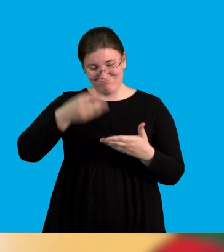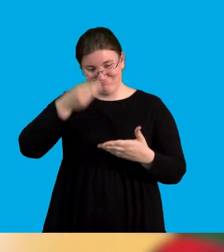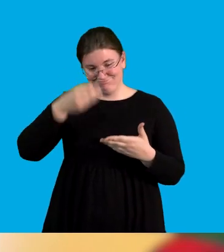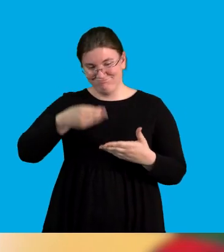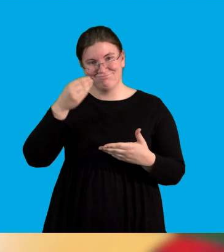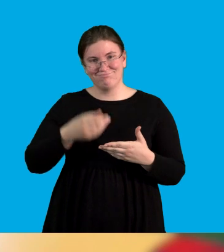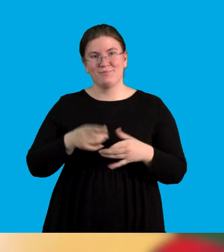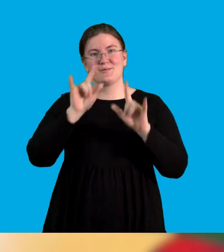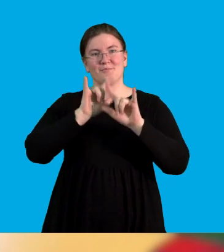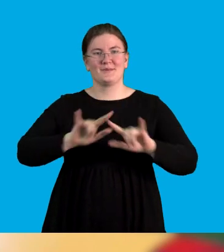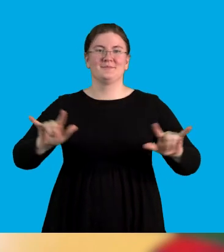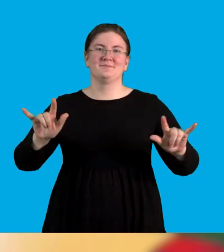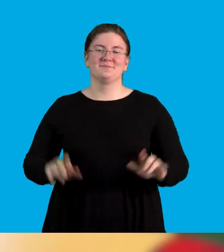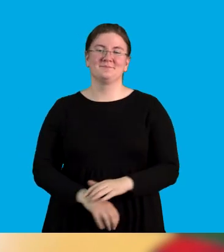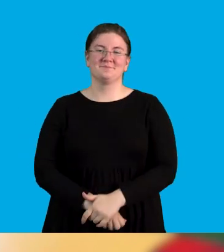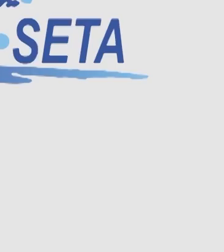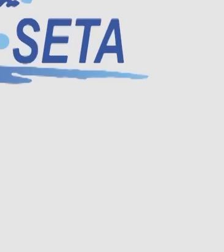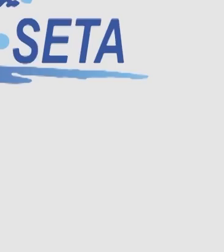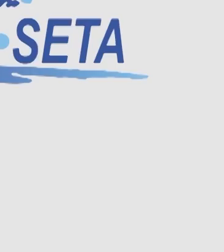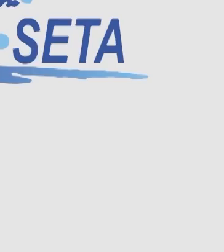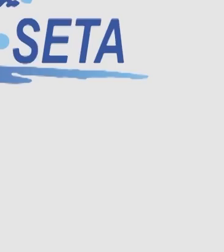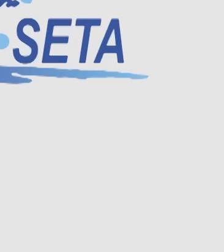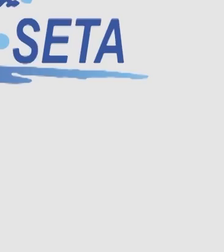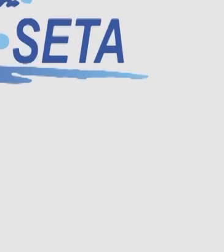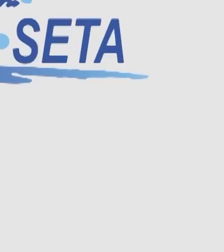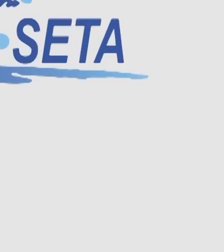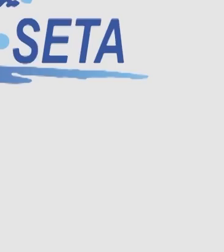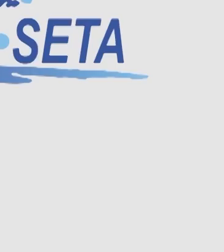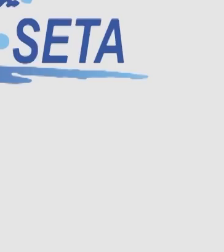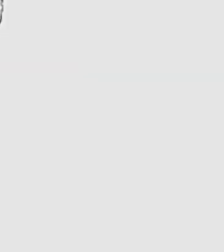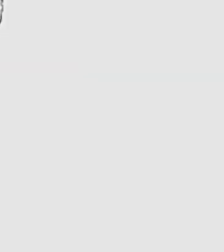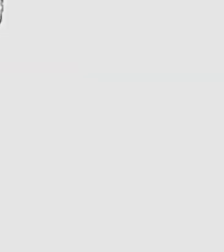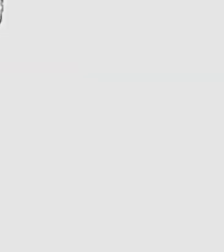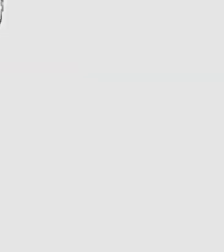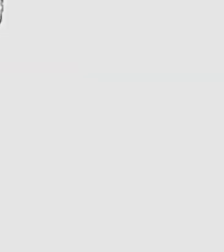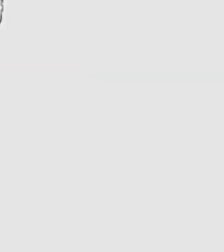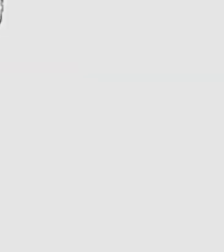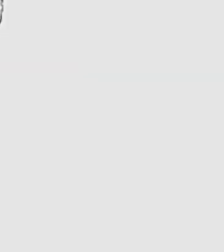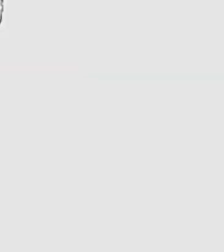have learned a lot. Goodbye.